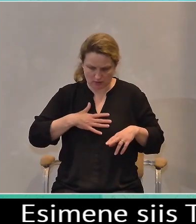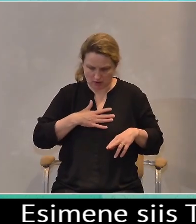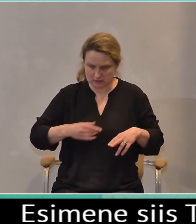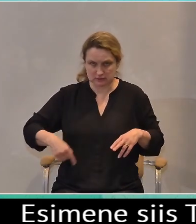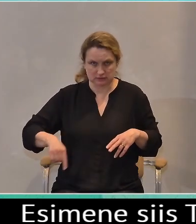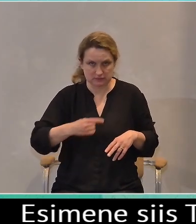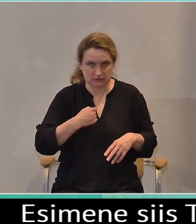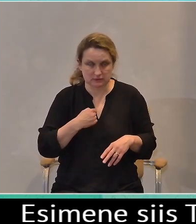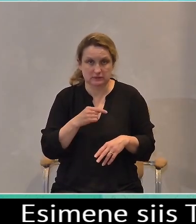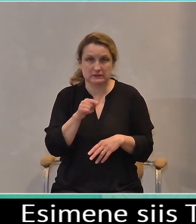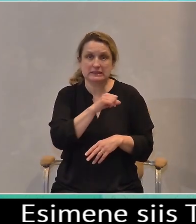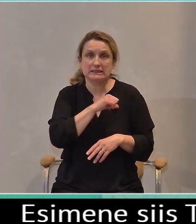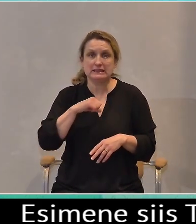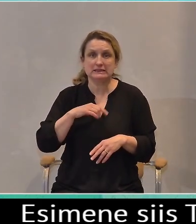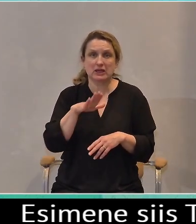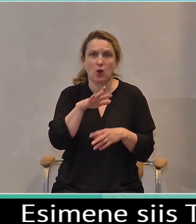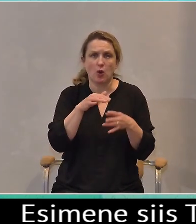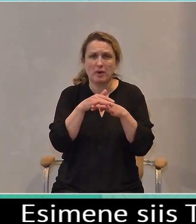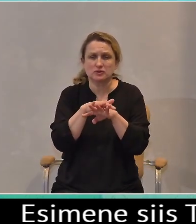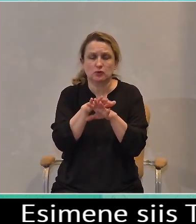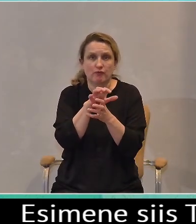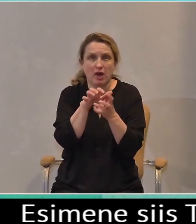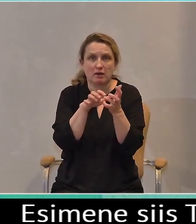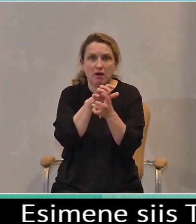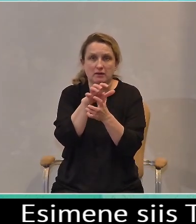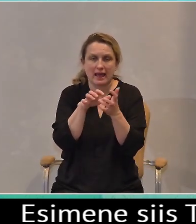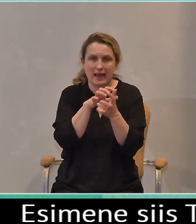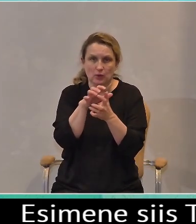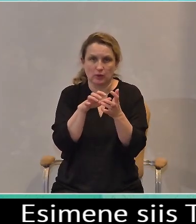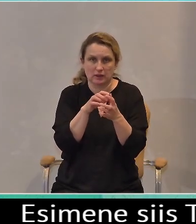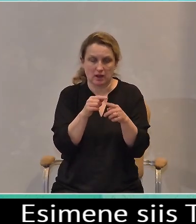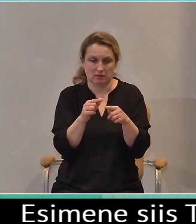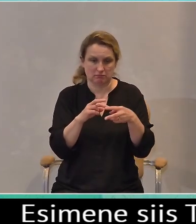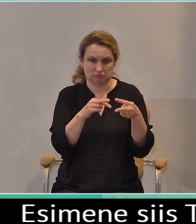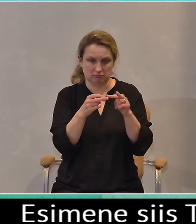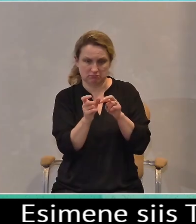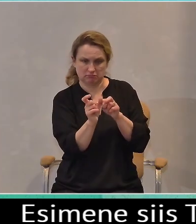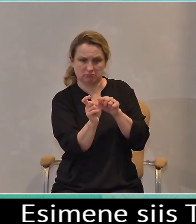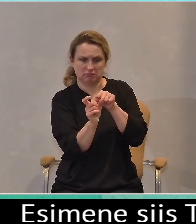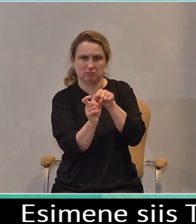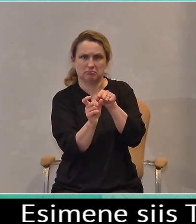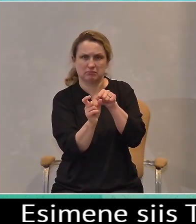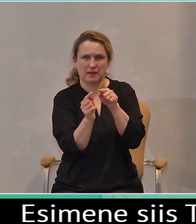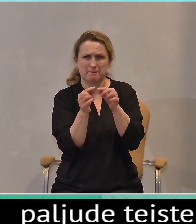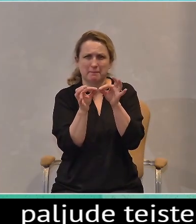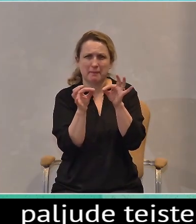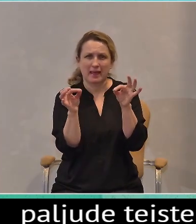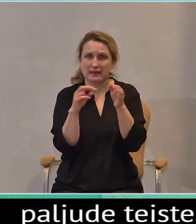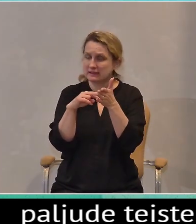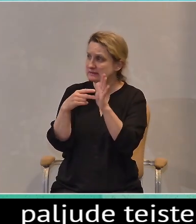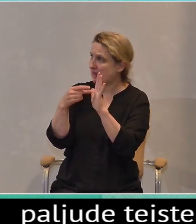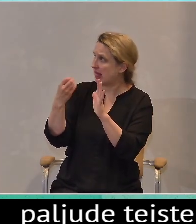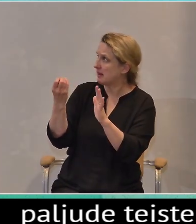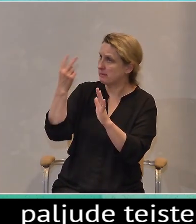We found that the structure of the TCF gene is a complex one. What I